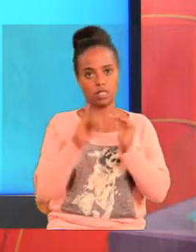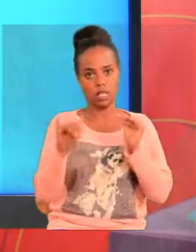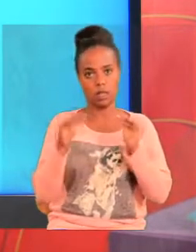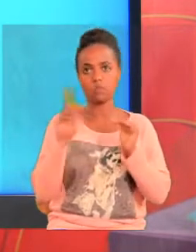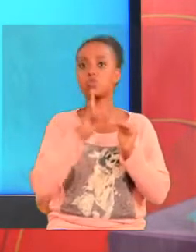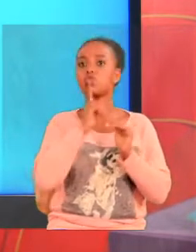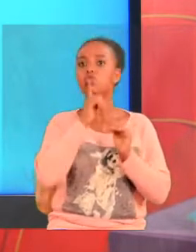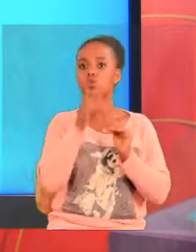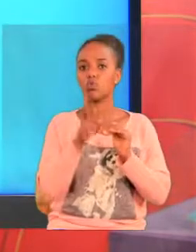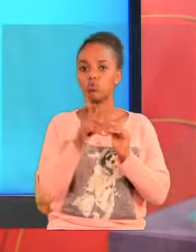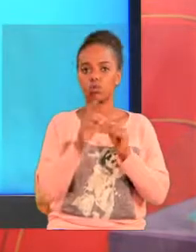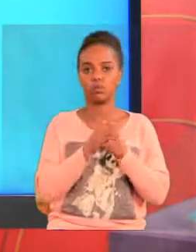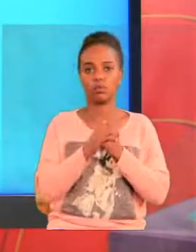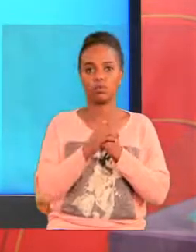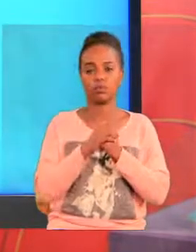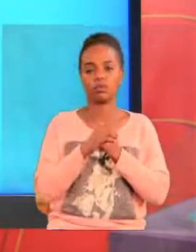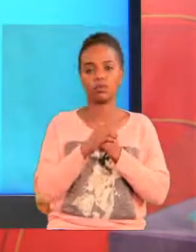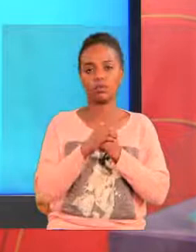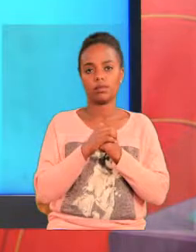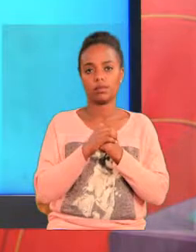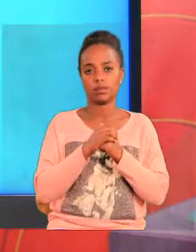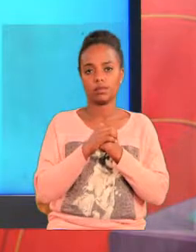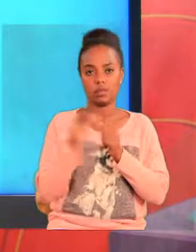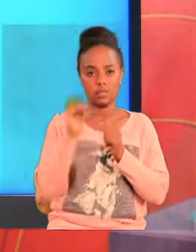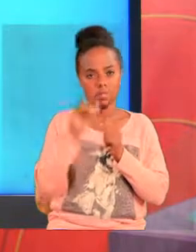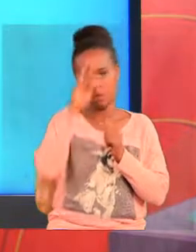with the same reason.